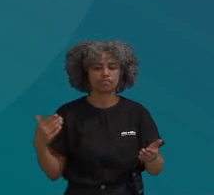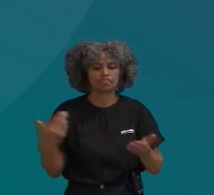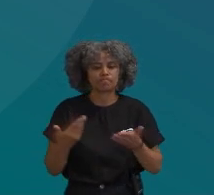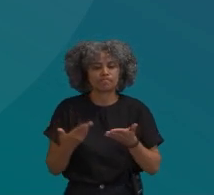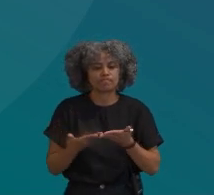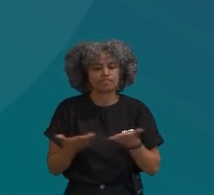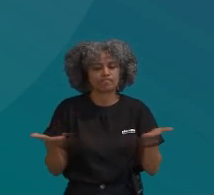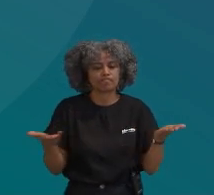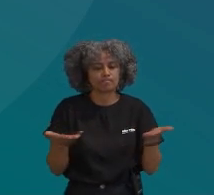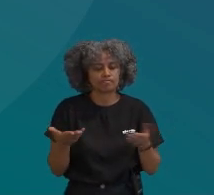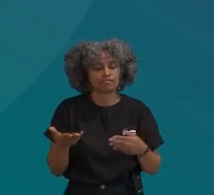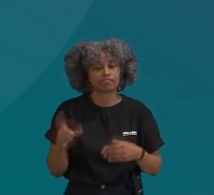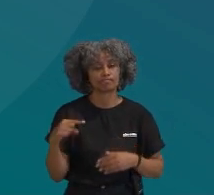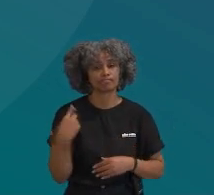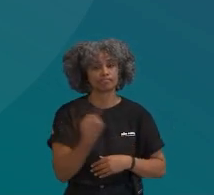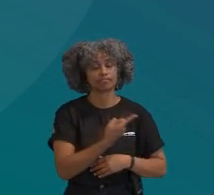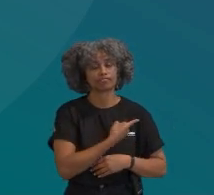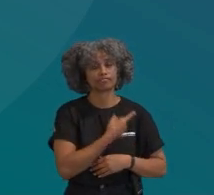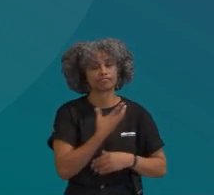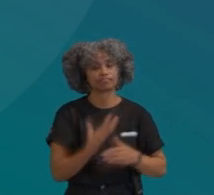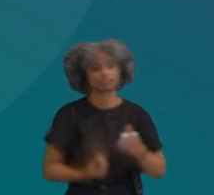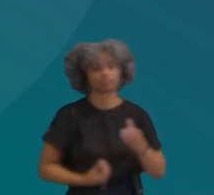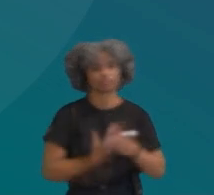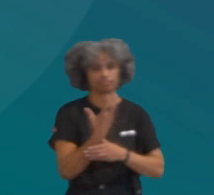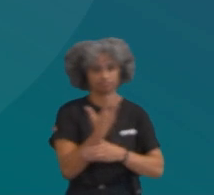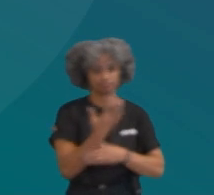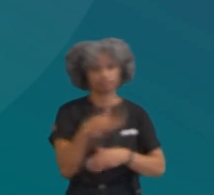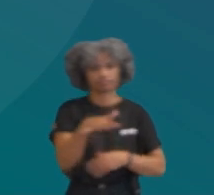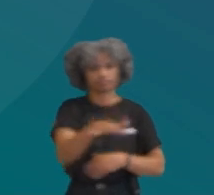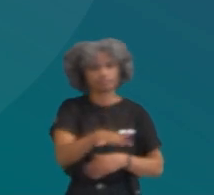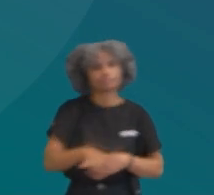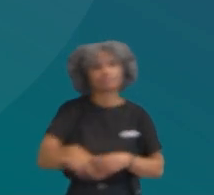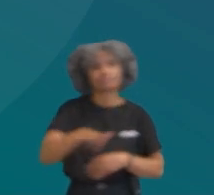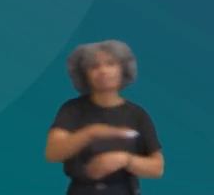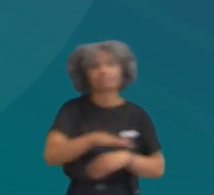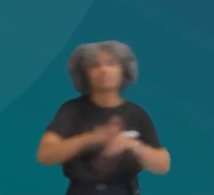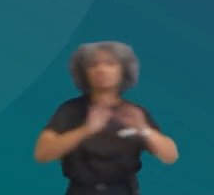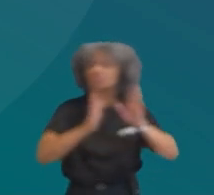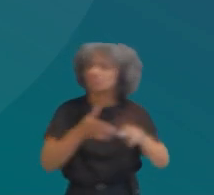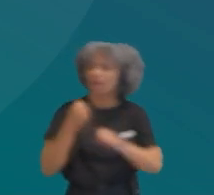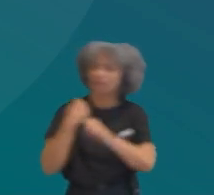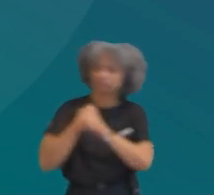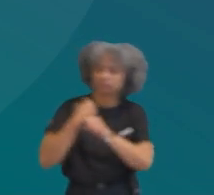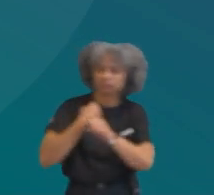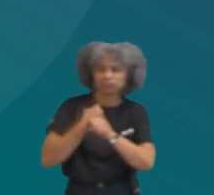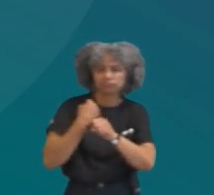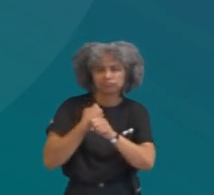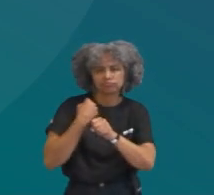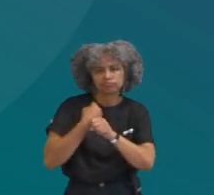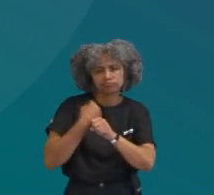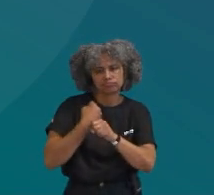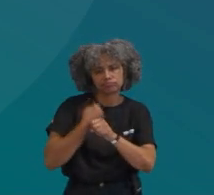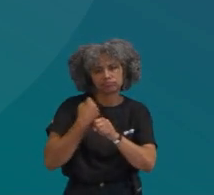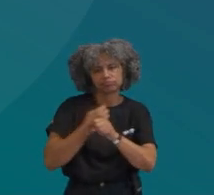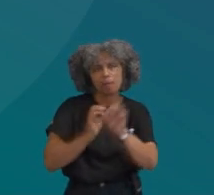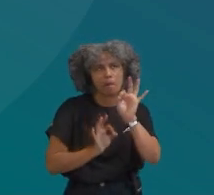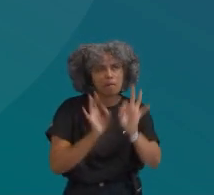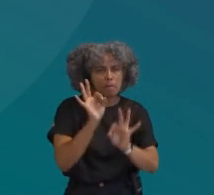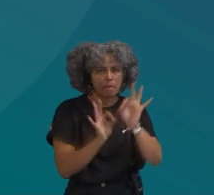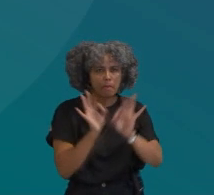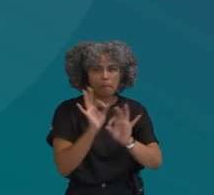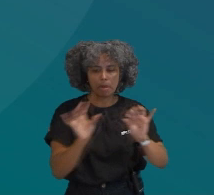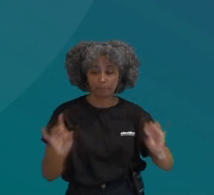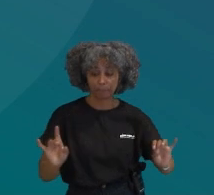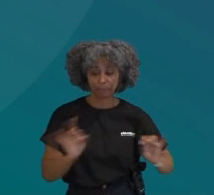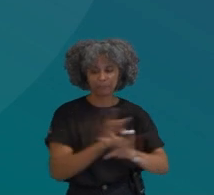design on board, communities on board, and construction is now completed. So you can come and have a look at that. I want to close